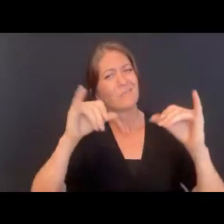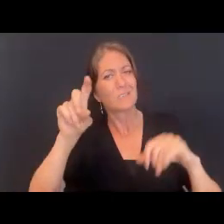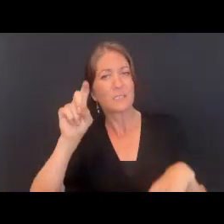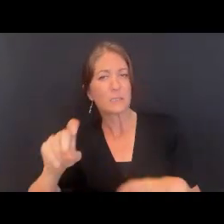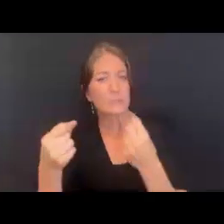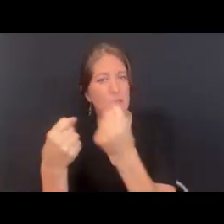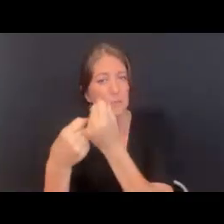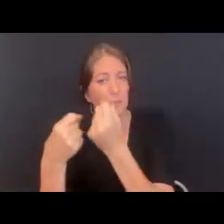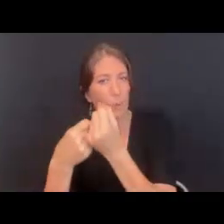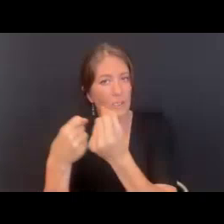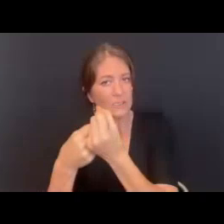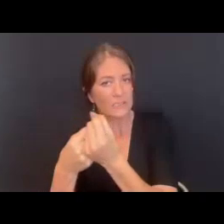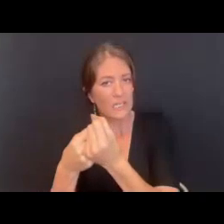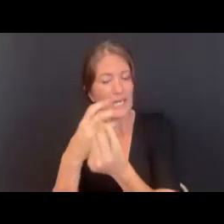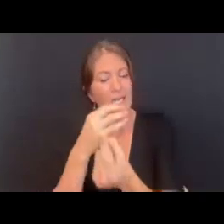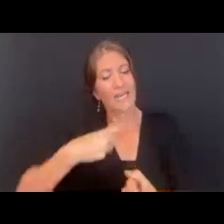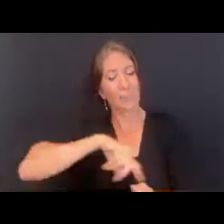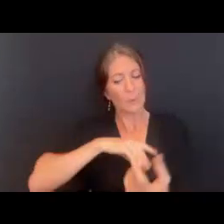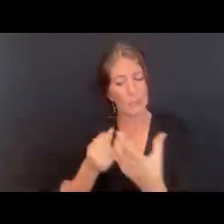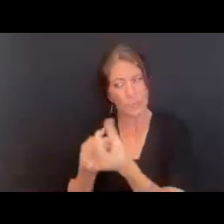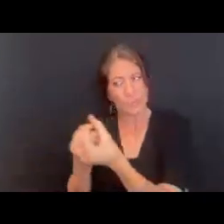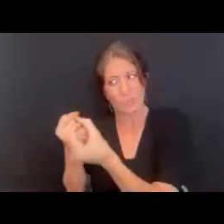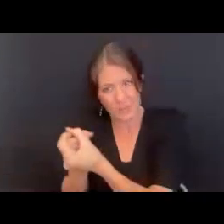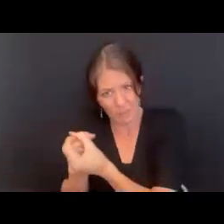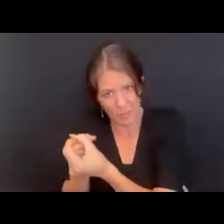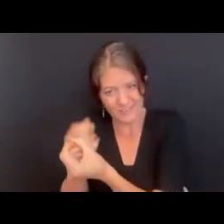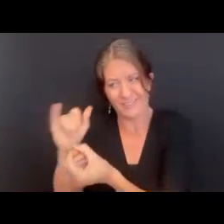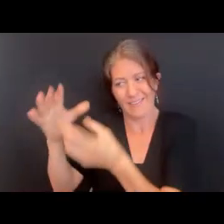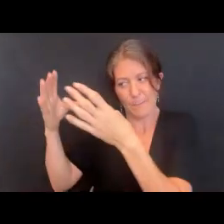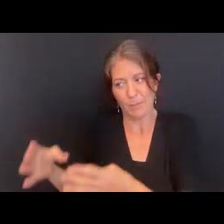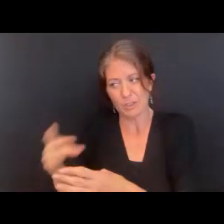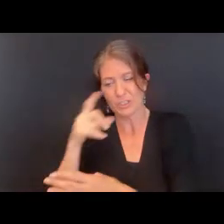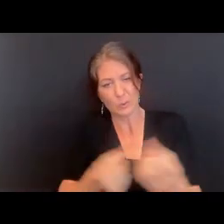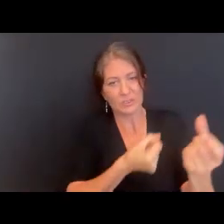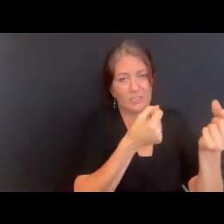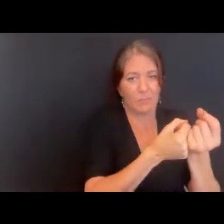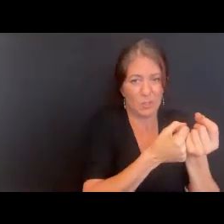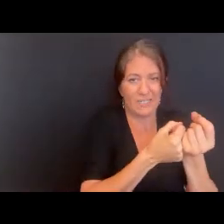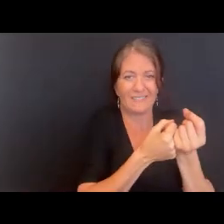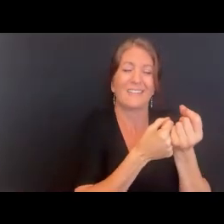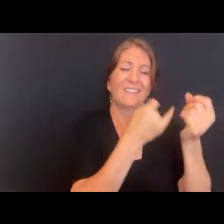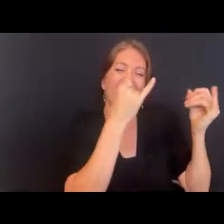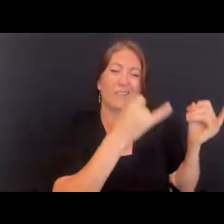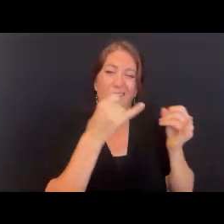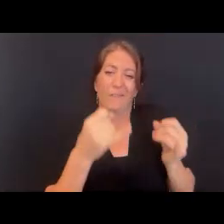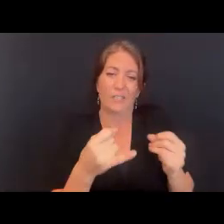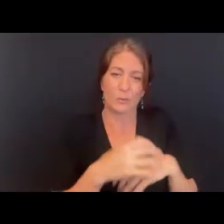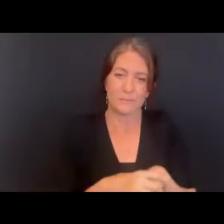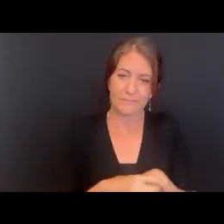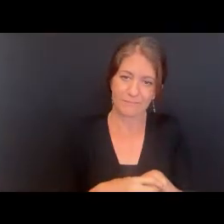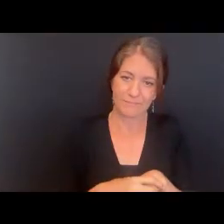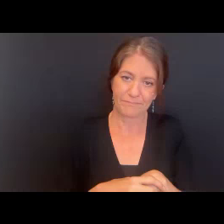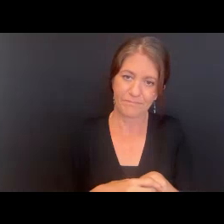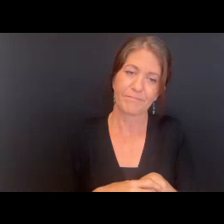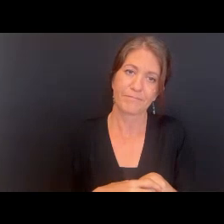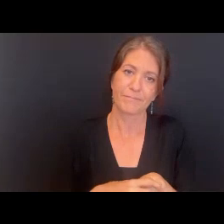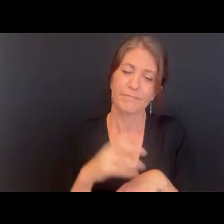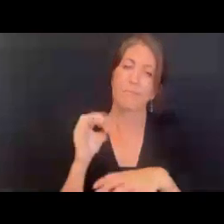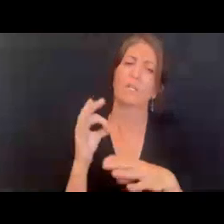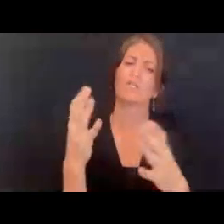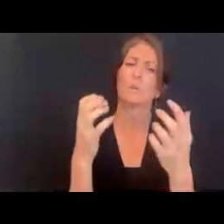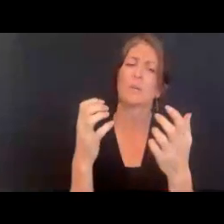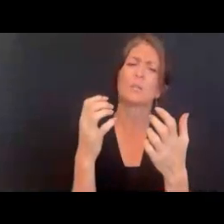also provided to the caregivers. So by focusing on the data-driven insights, to improve our